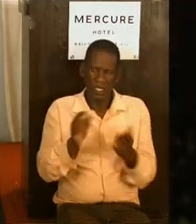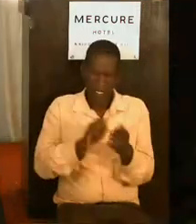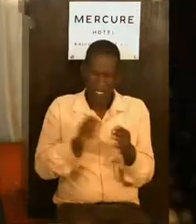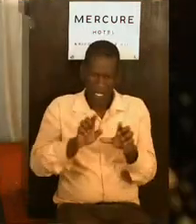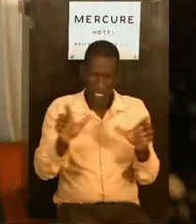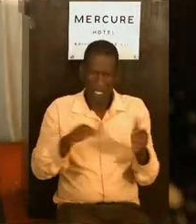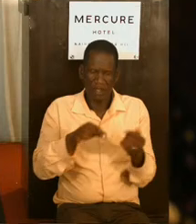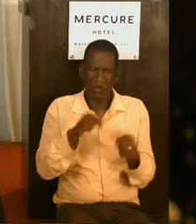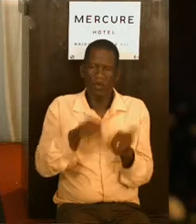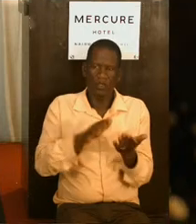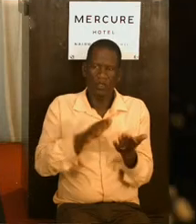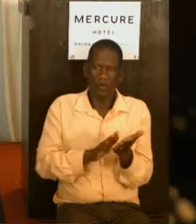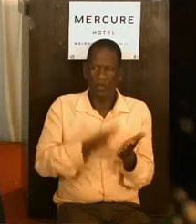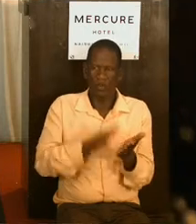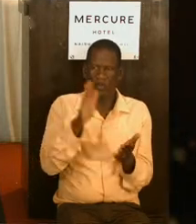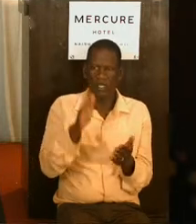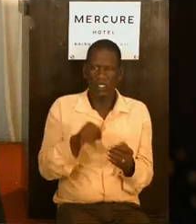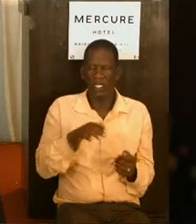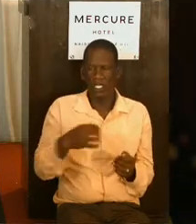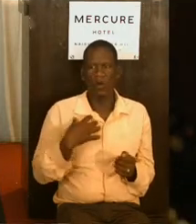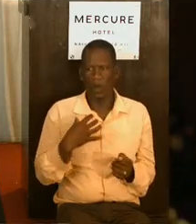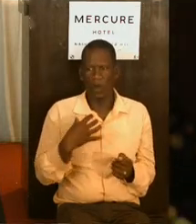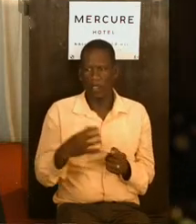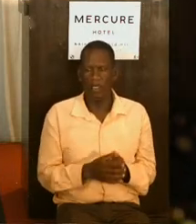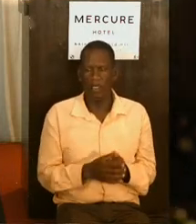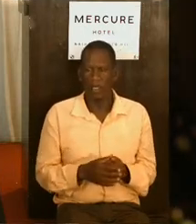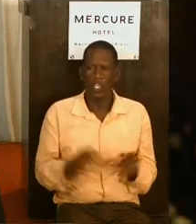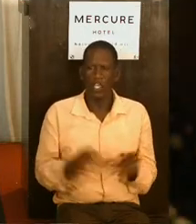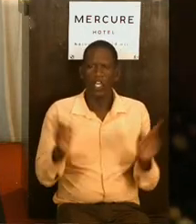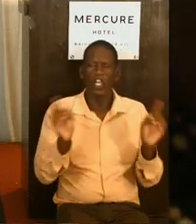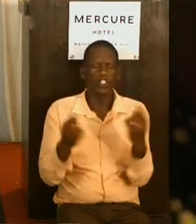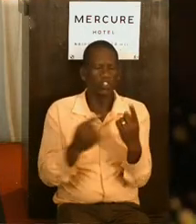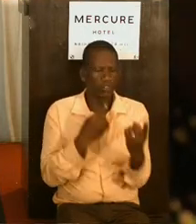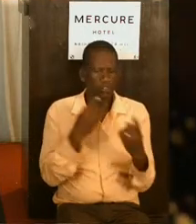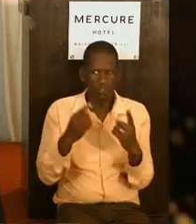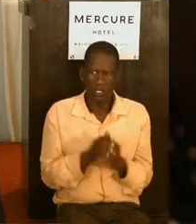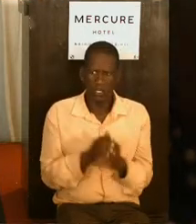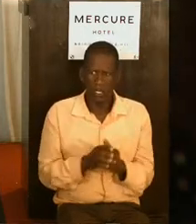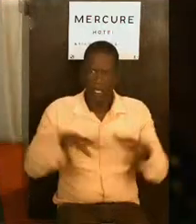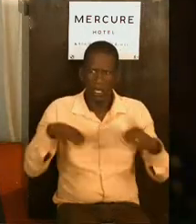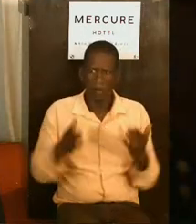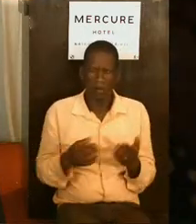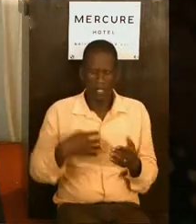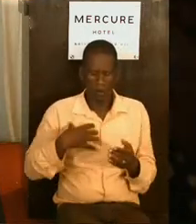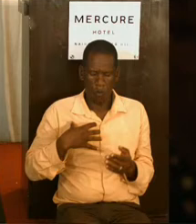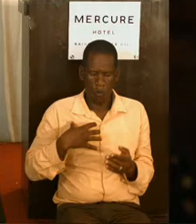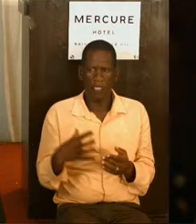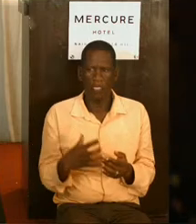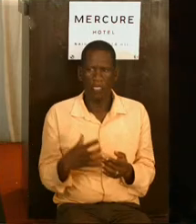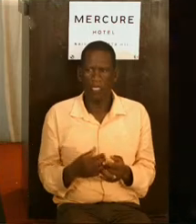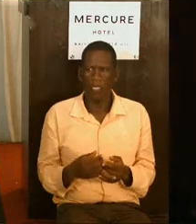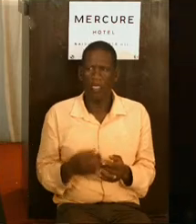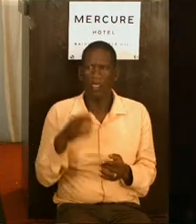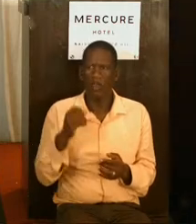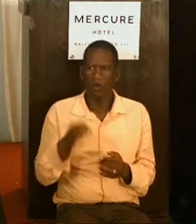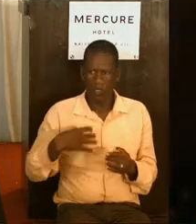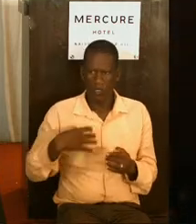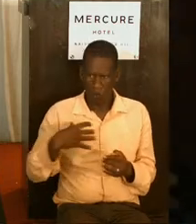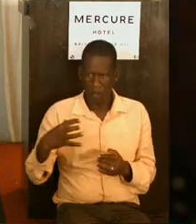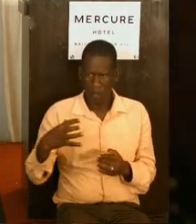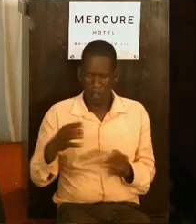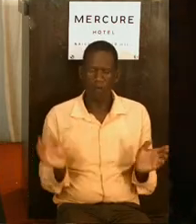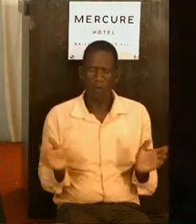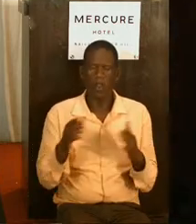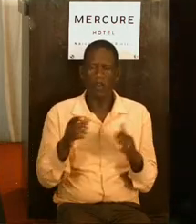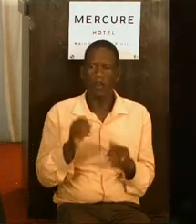glorifies their wealth it's not talking about the wealth or the welfare